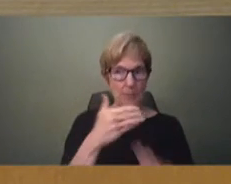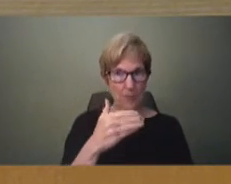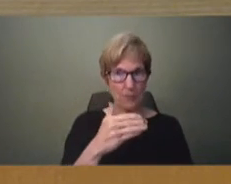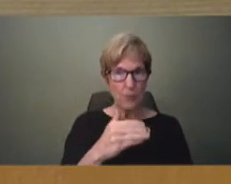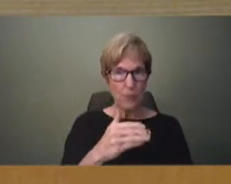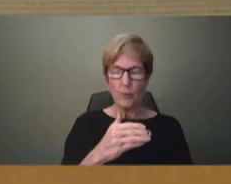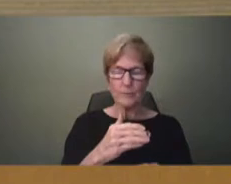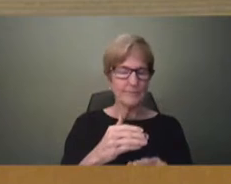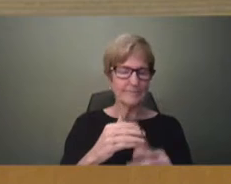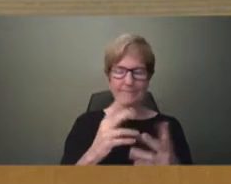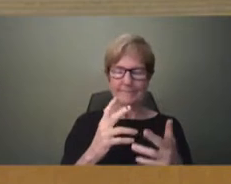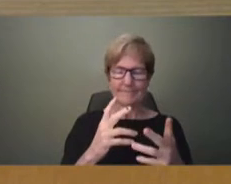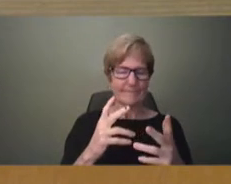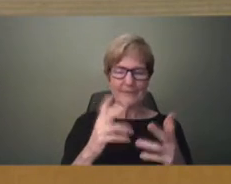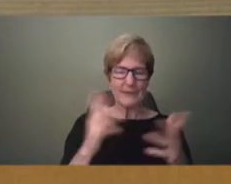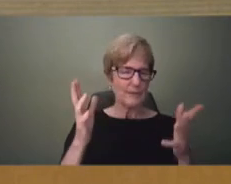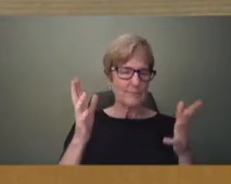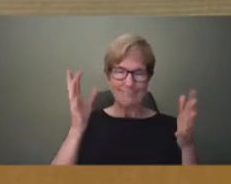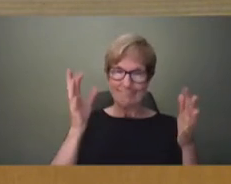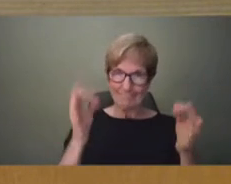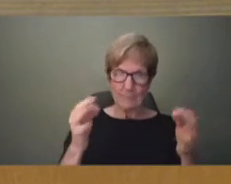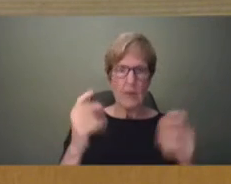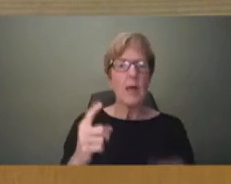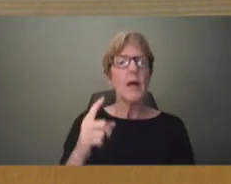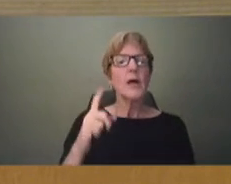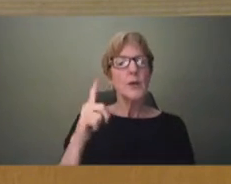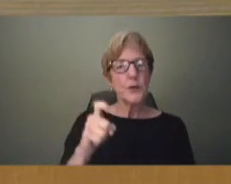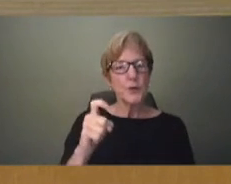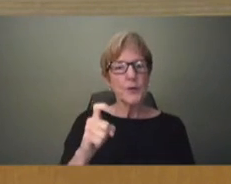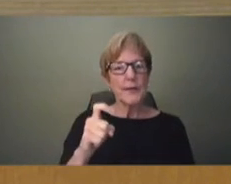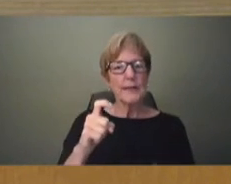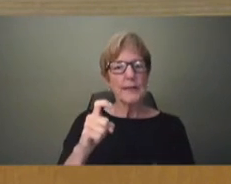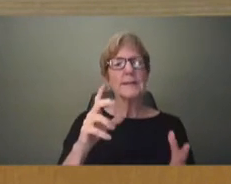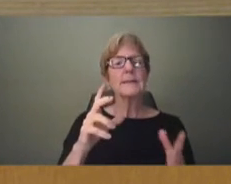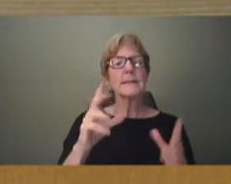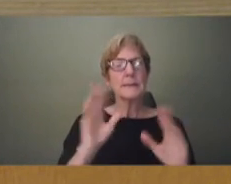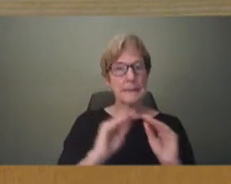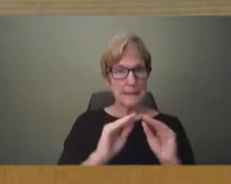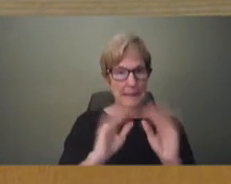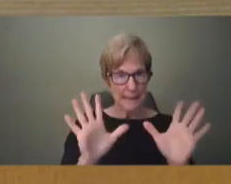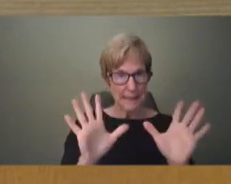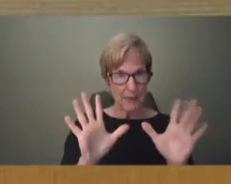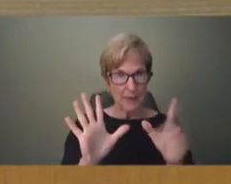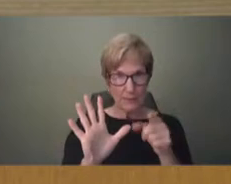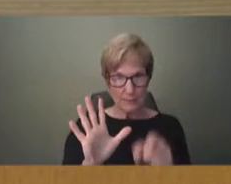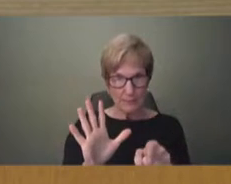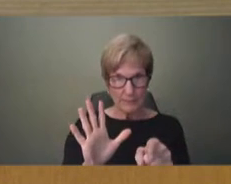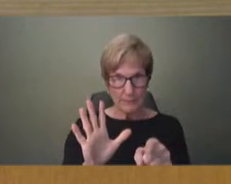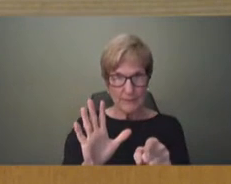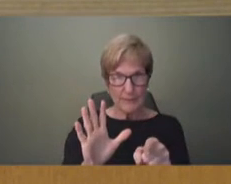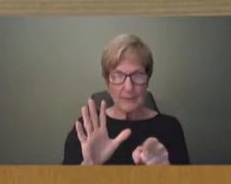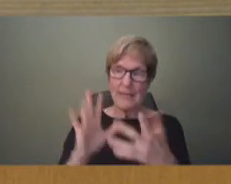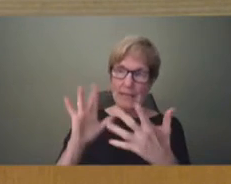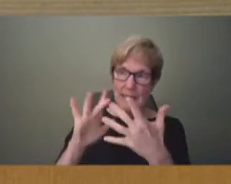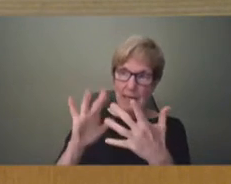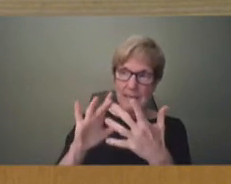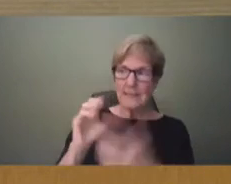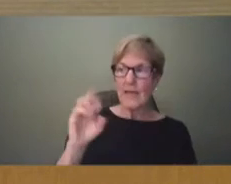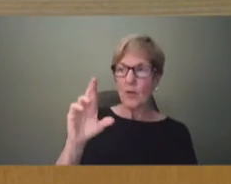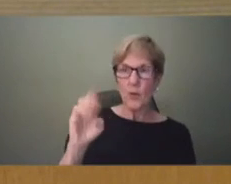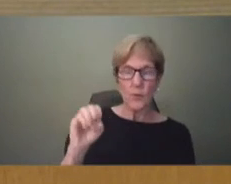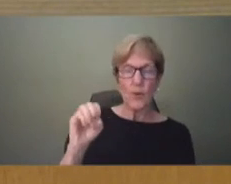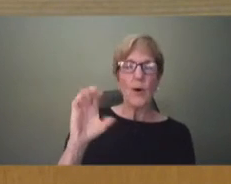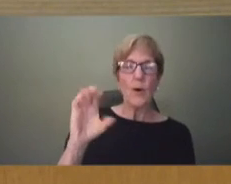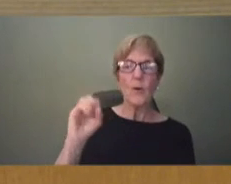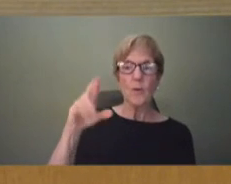of dirt you need a delineation you need to contact the core of engineers